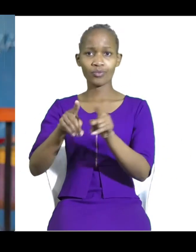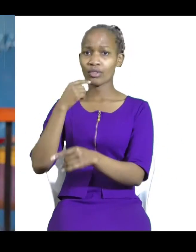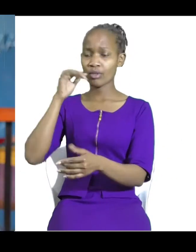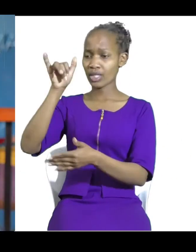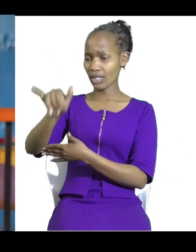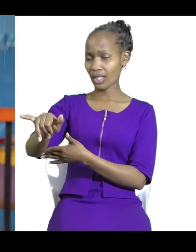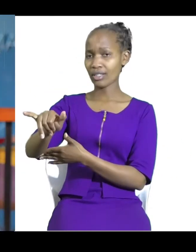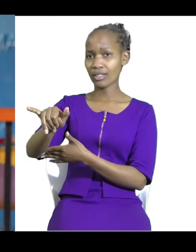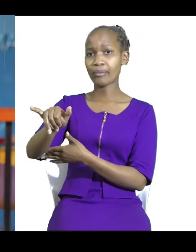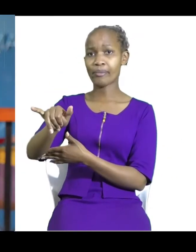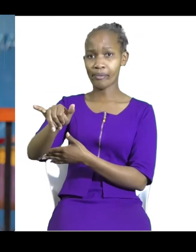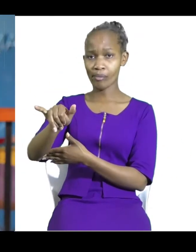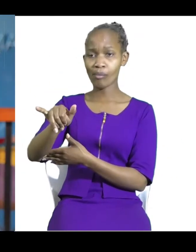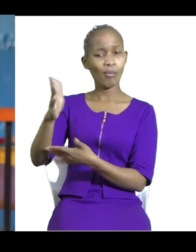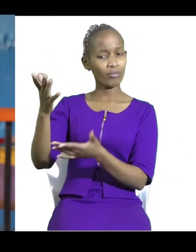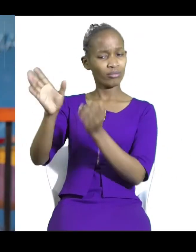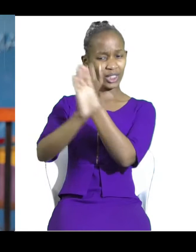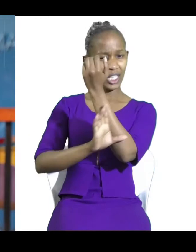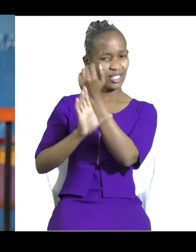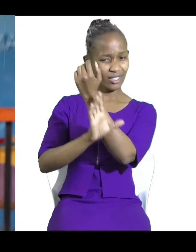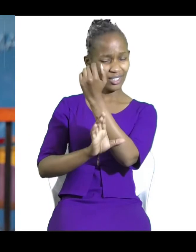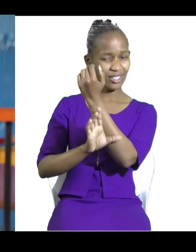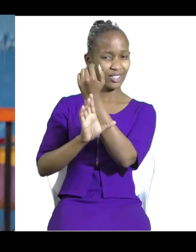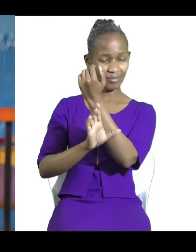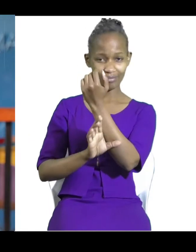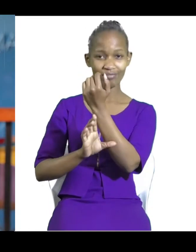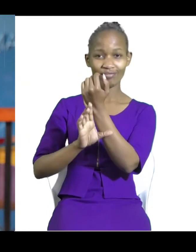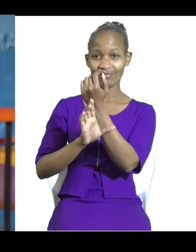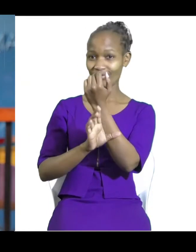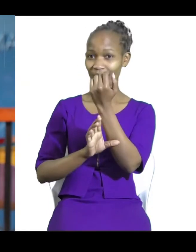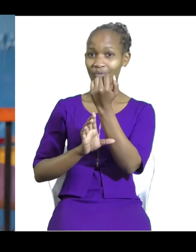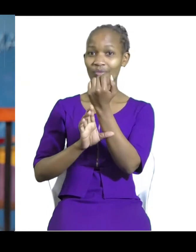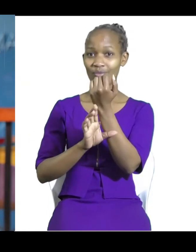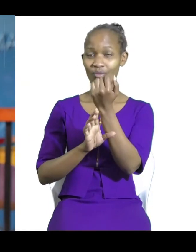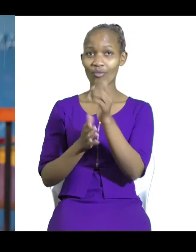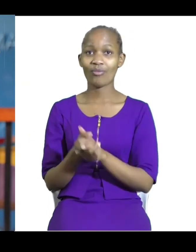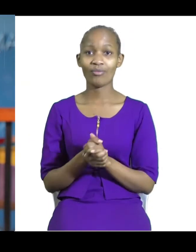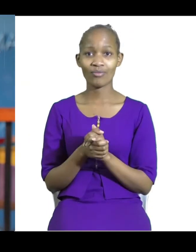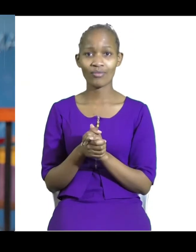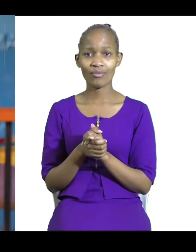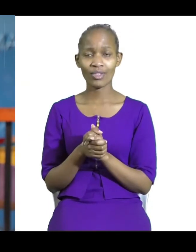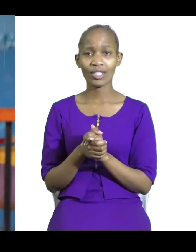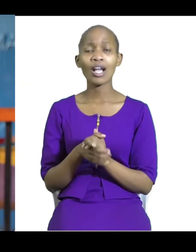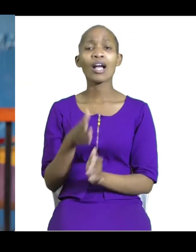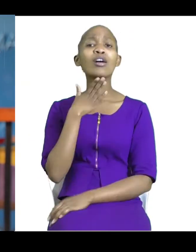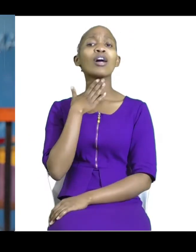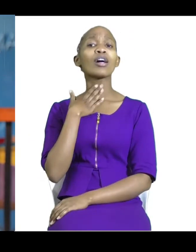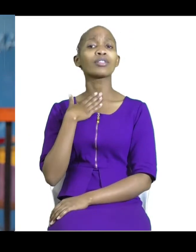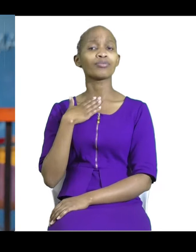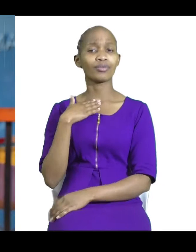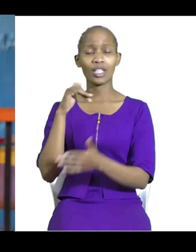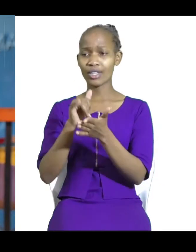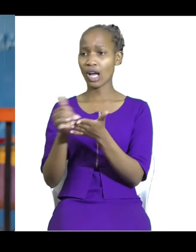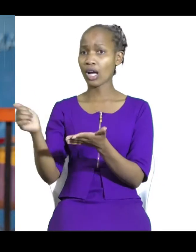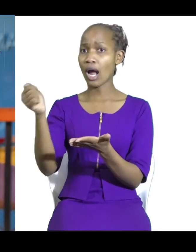And we'll say that the country and like a demand